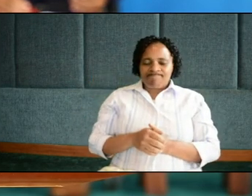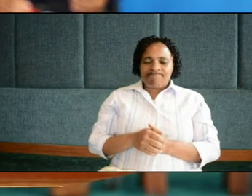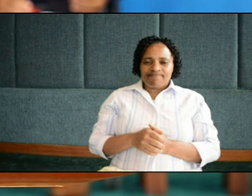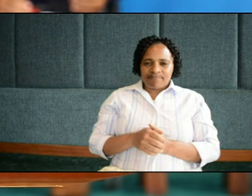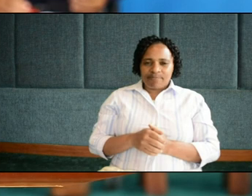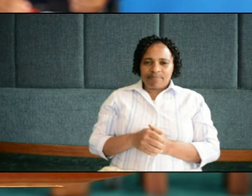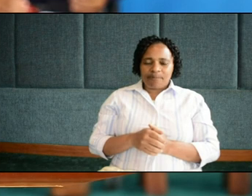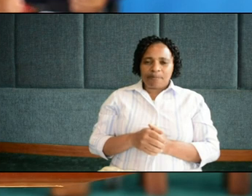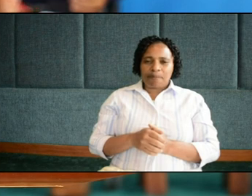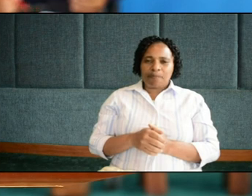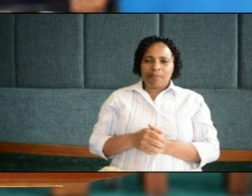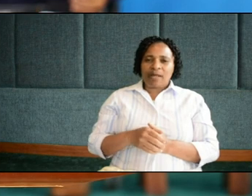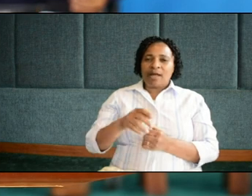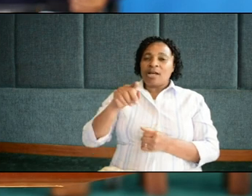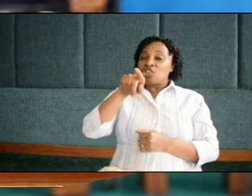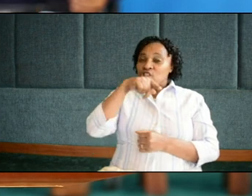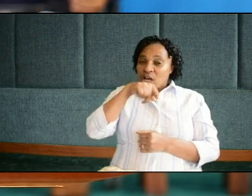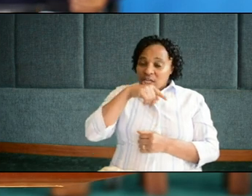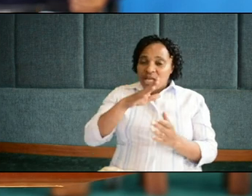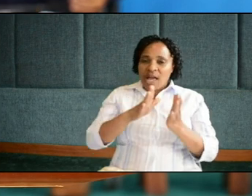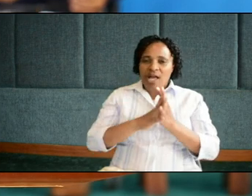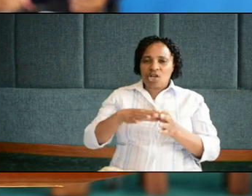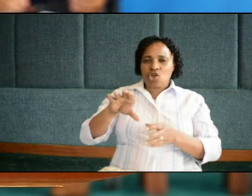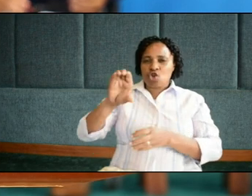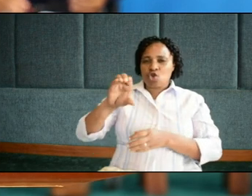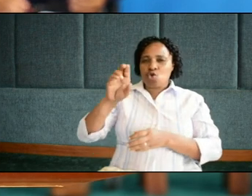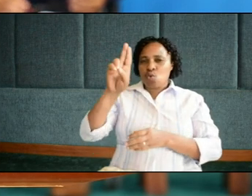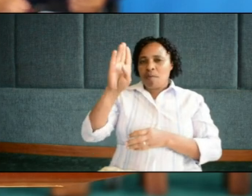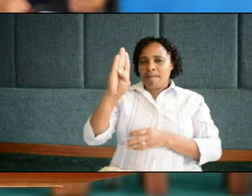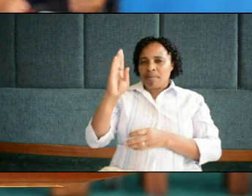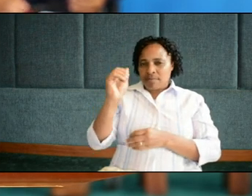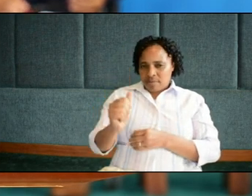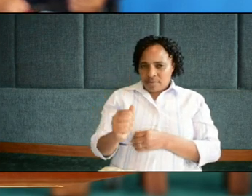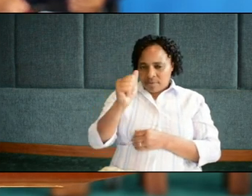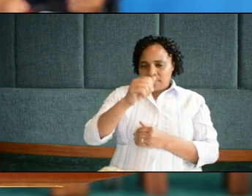such as Egypt, Turkey, and Cuba.